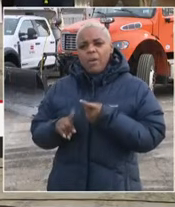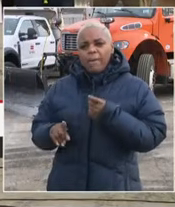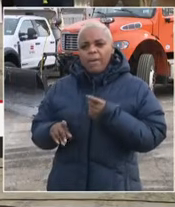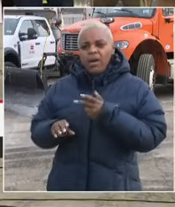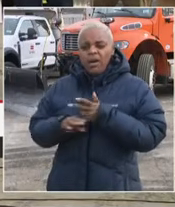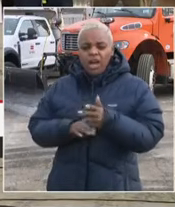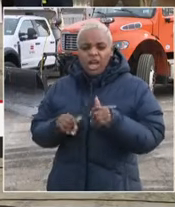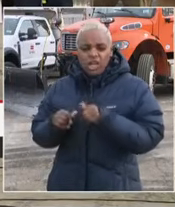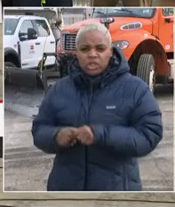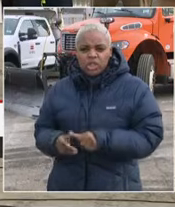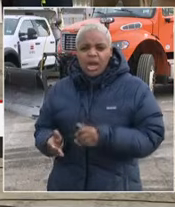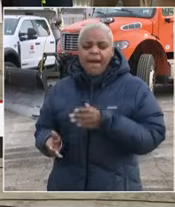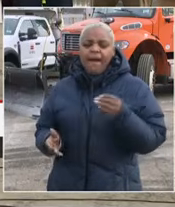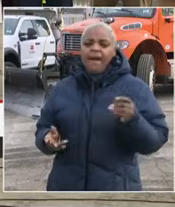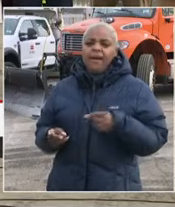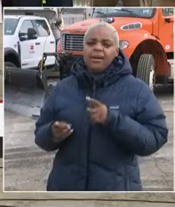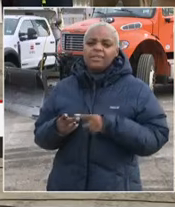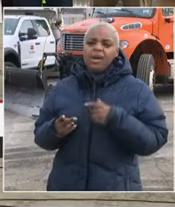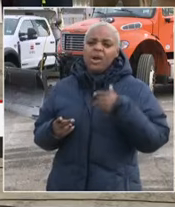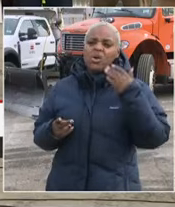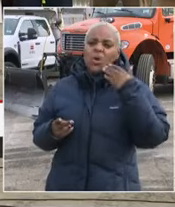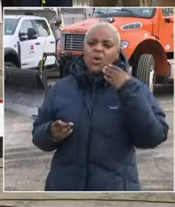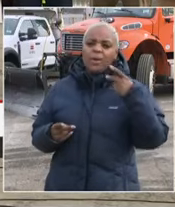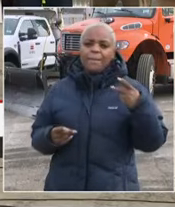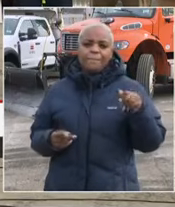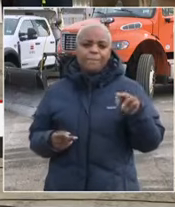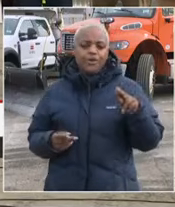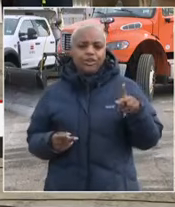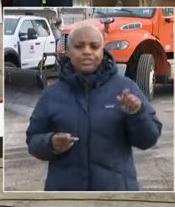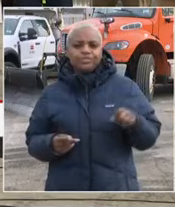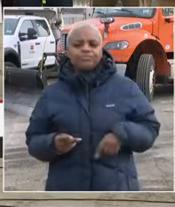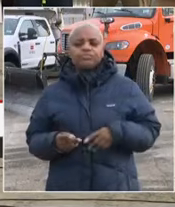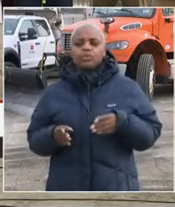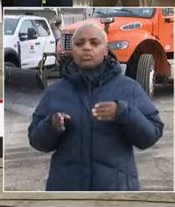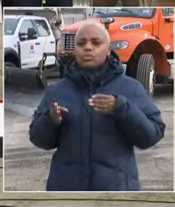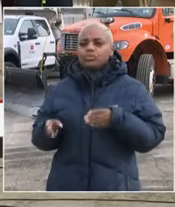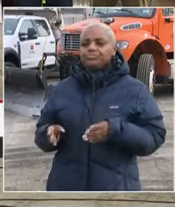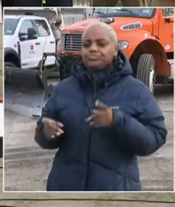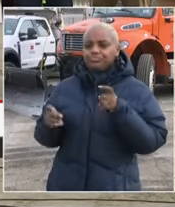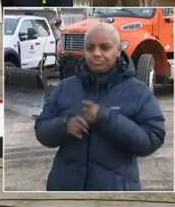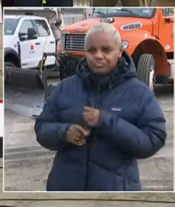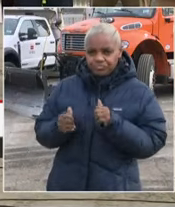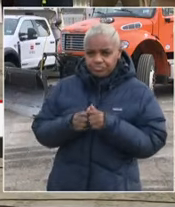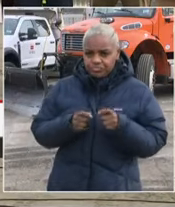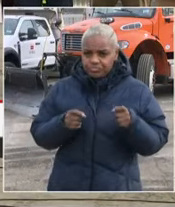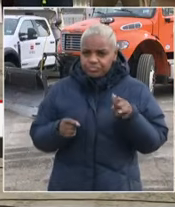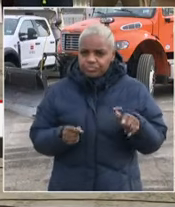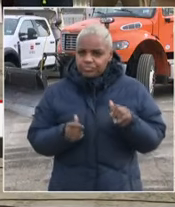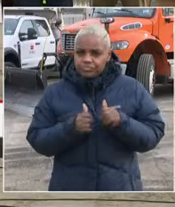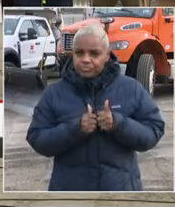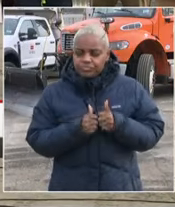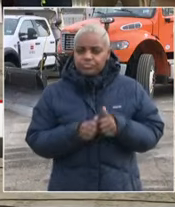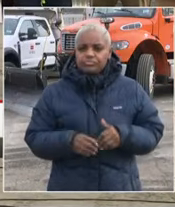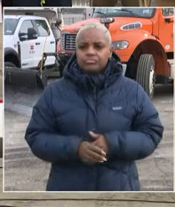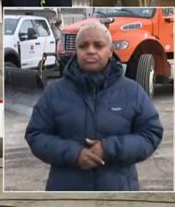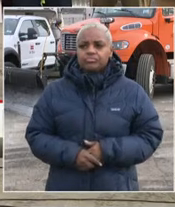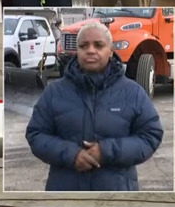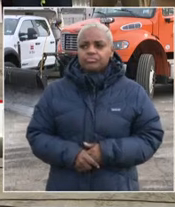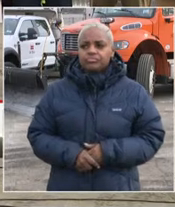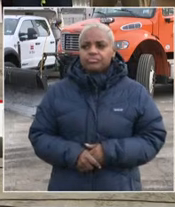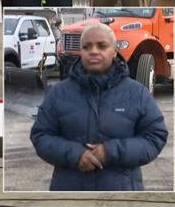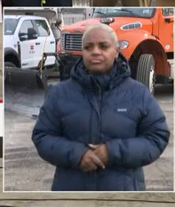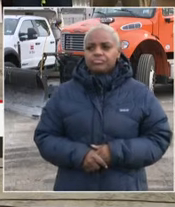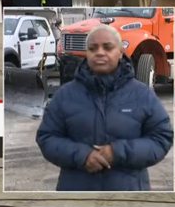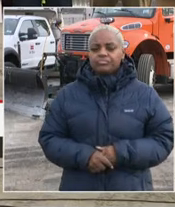start? I don't know if it gets more challenging around parks or windy roads. Great question. So with the declaration of the emergency, there